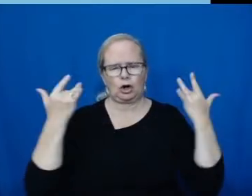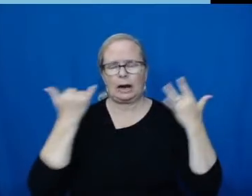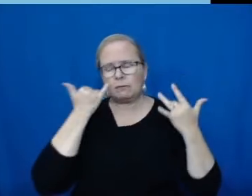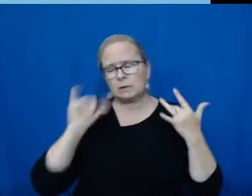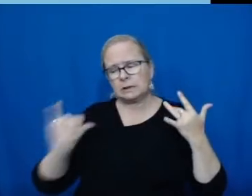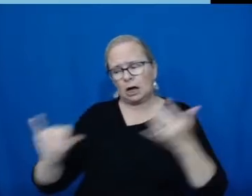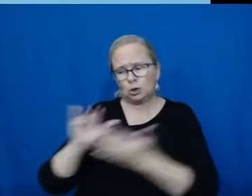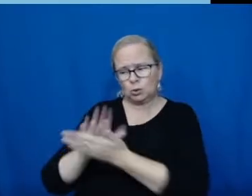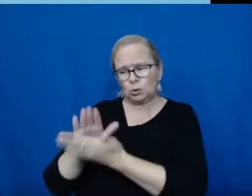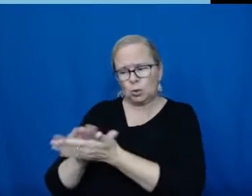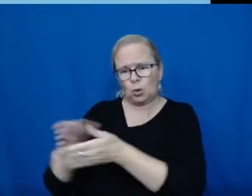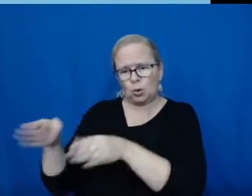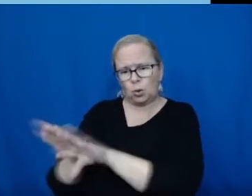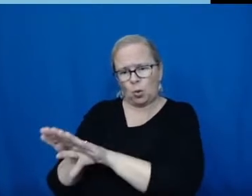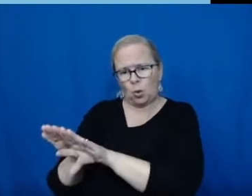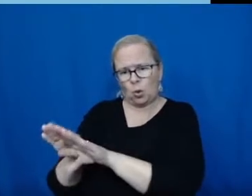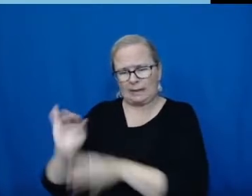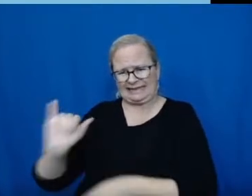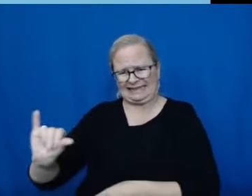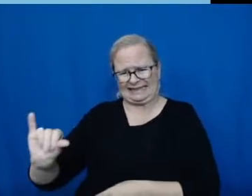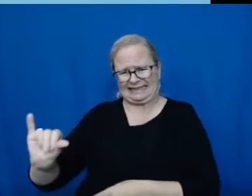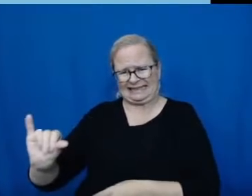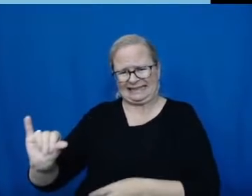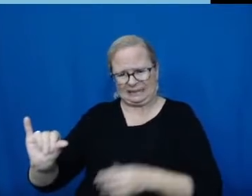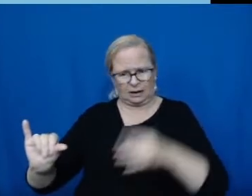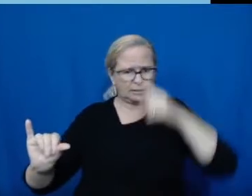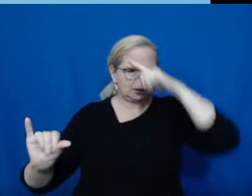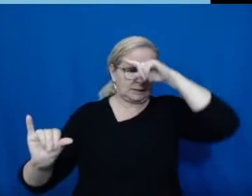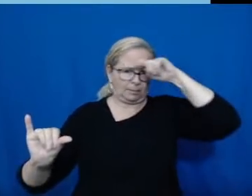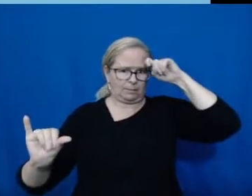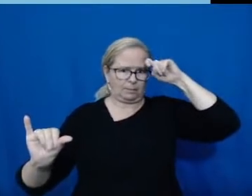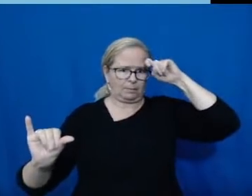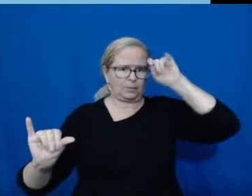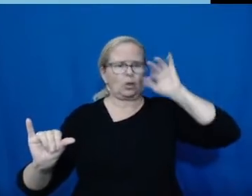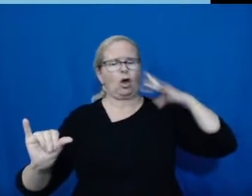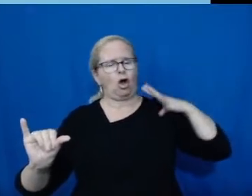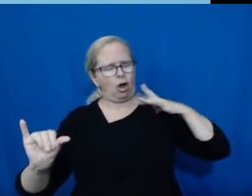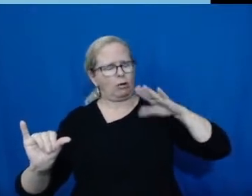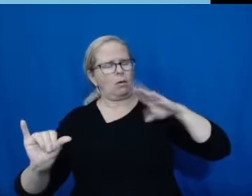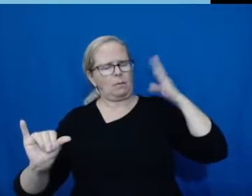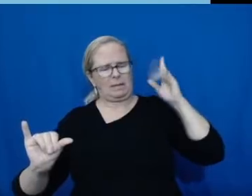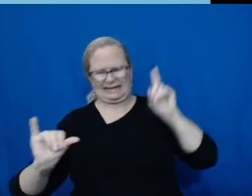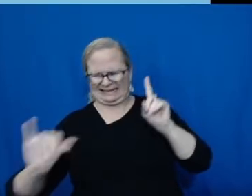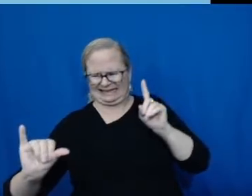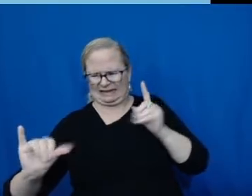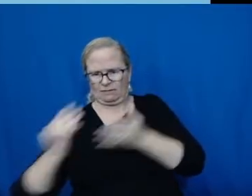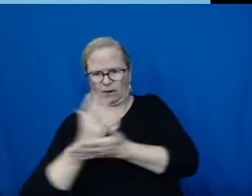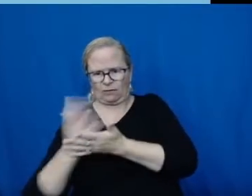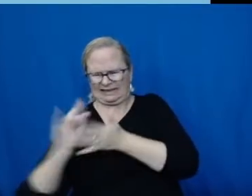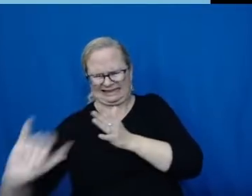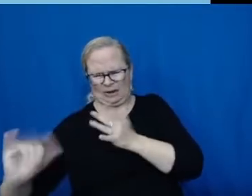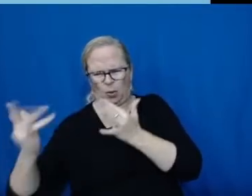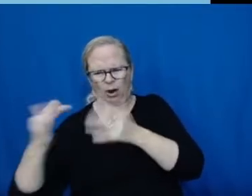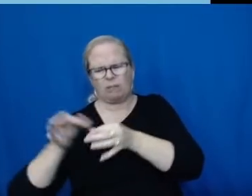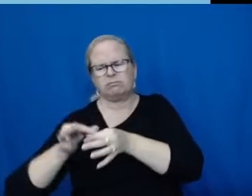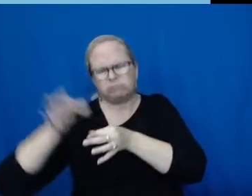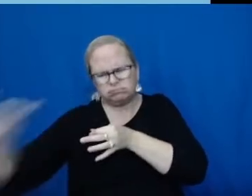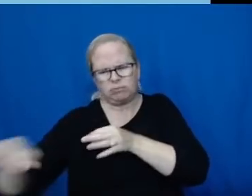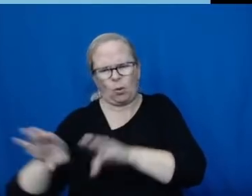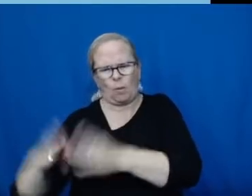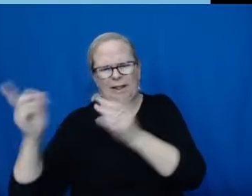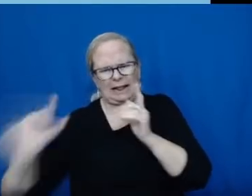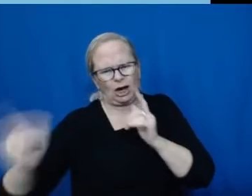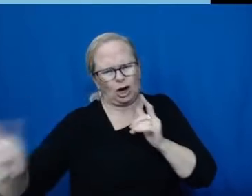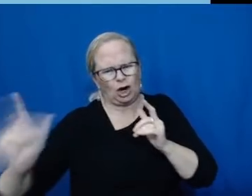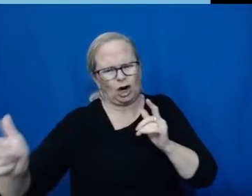reopened, like had open for like best summer ever and open for summer, and waited a little few